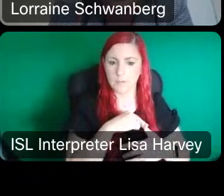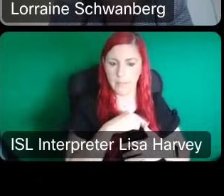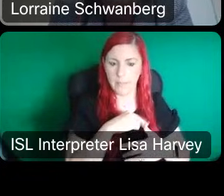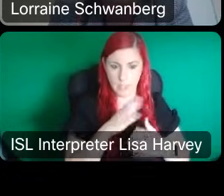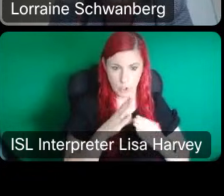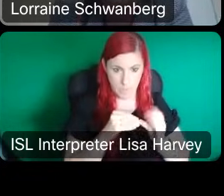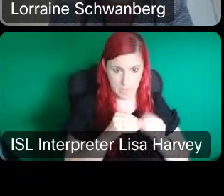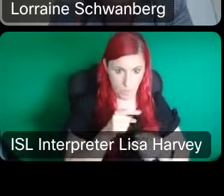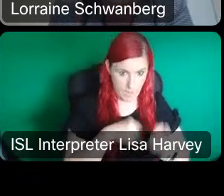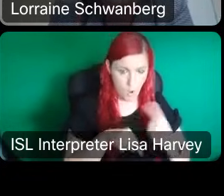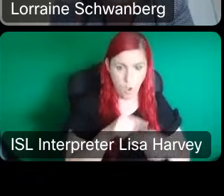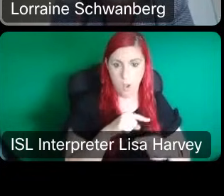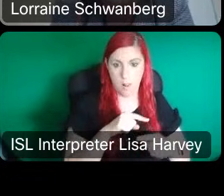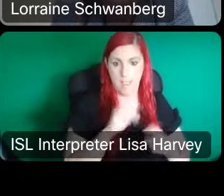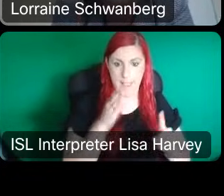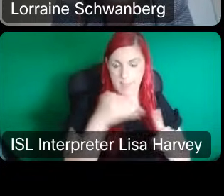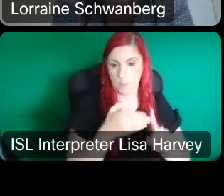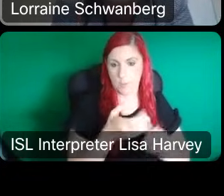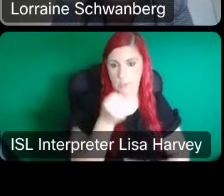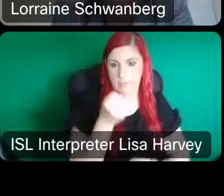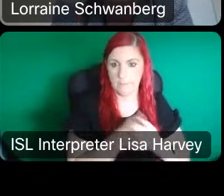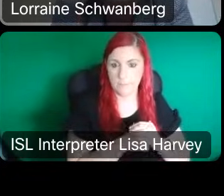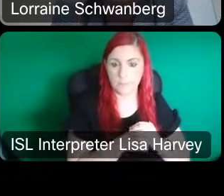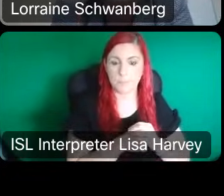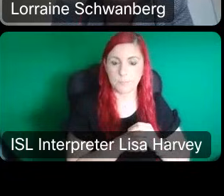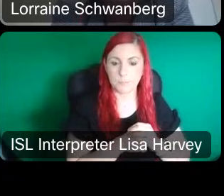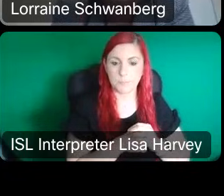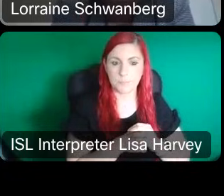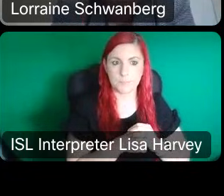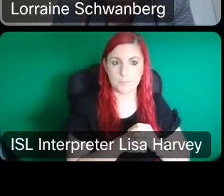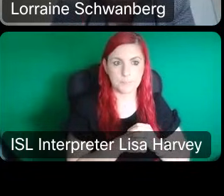all aim to achieve. Next slide.